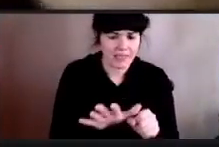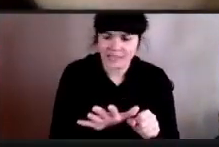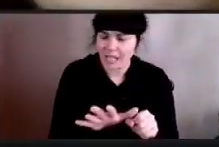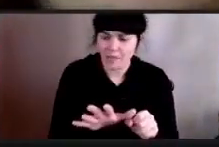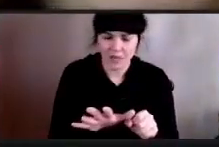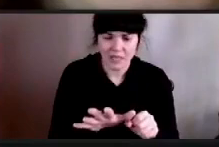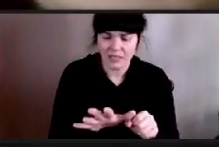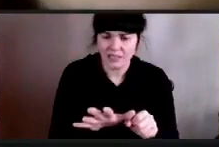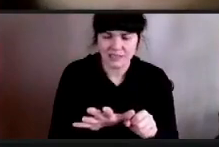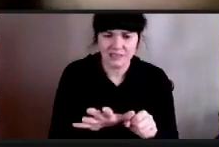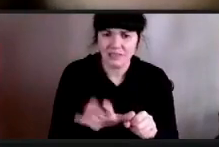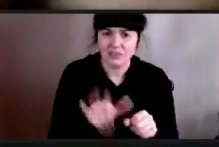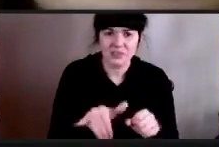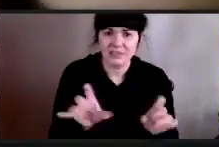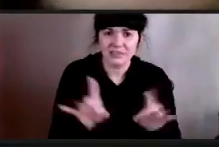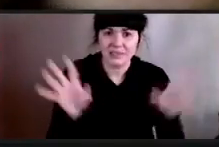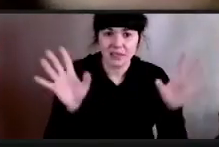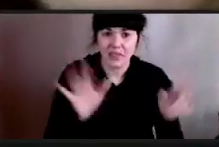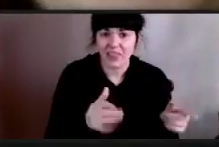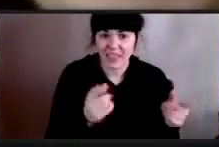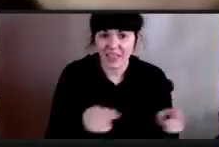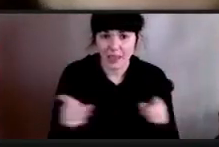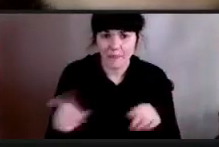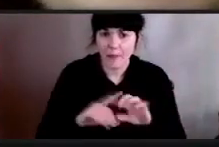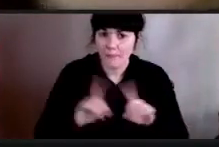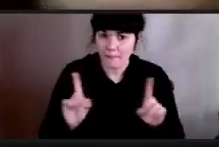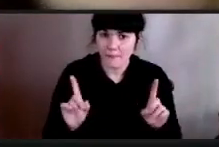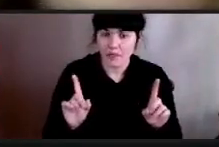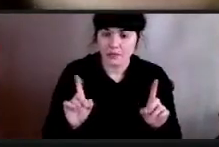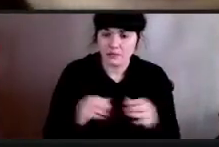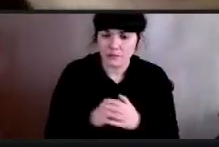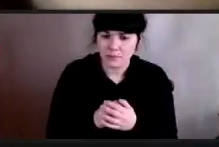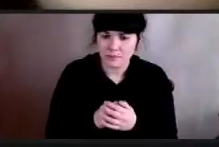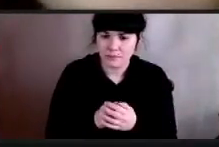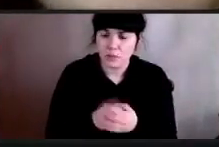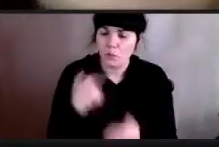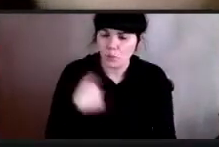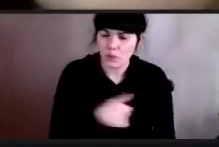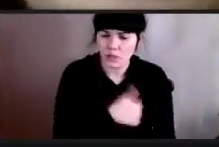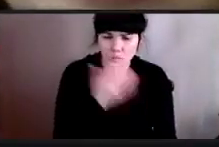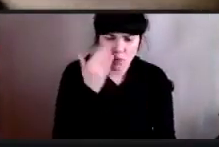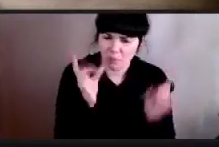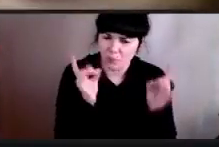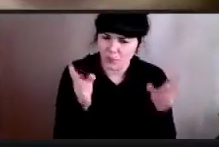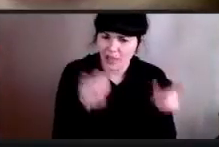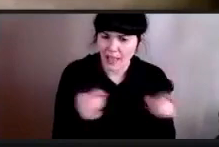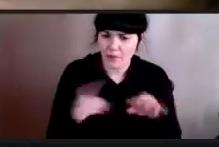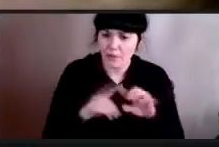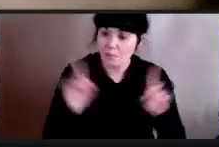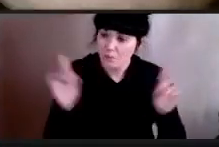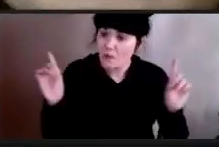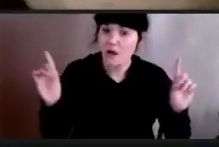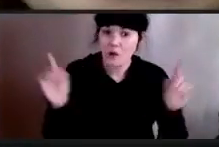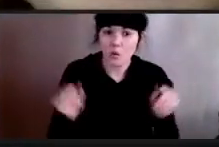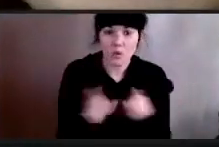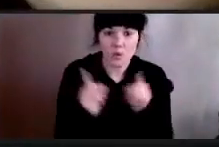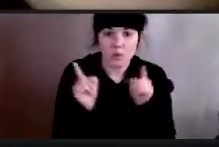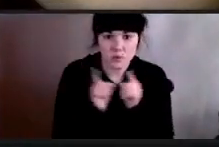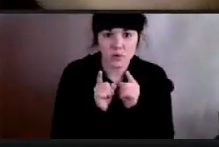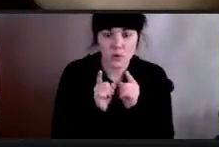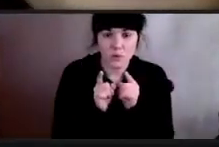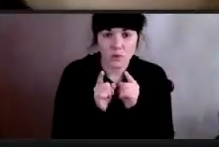some things that might be changed forever for the good, and how do we hold on to those things?